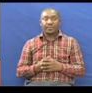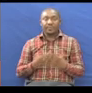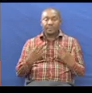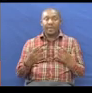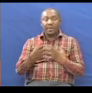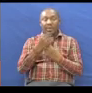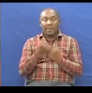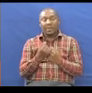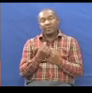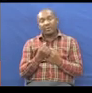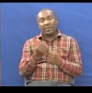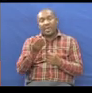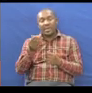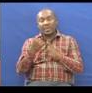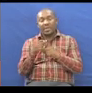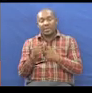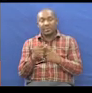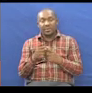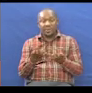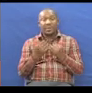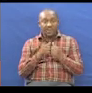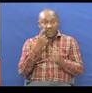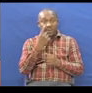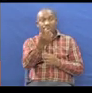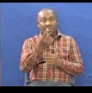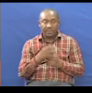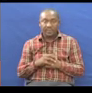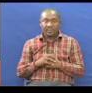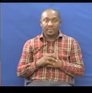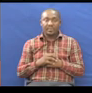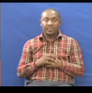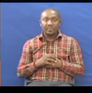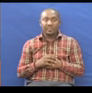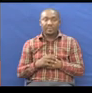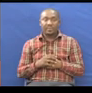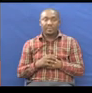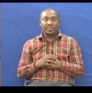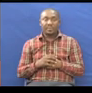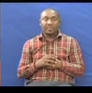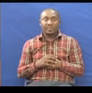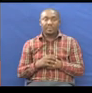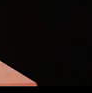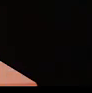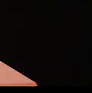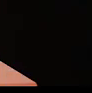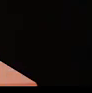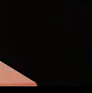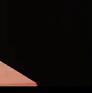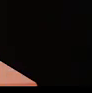negative. Let us see it. let us see this one here.